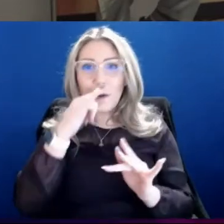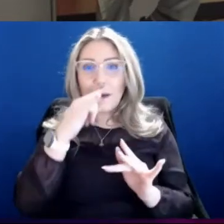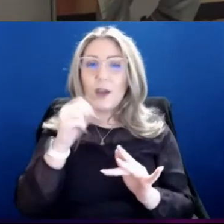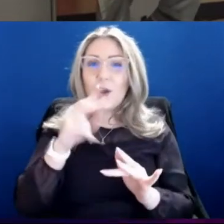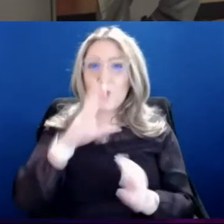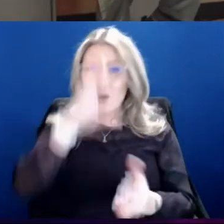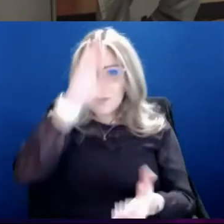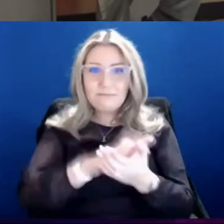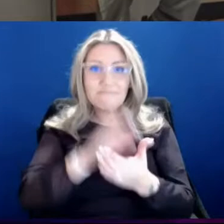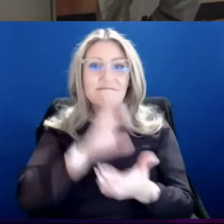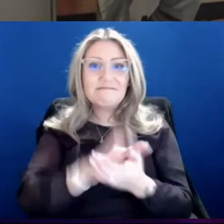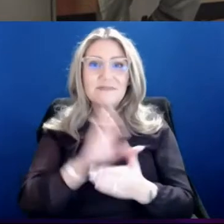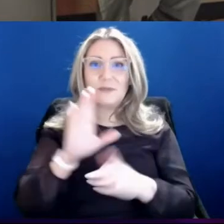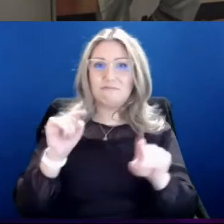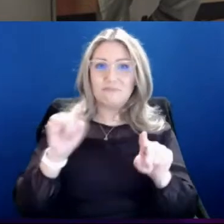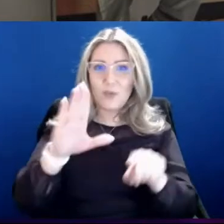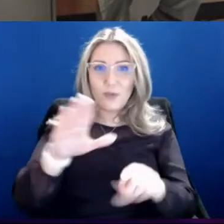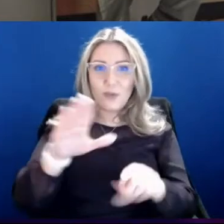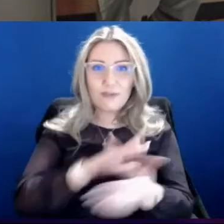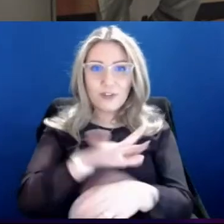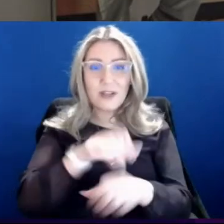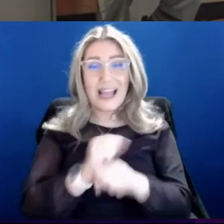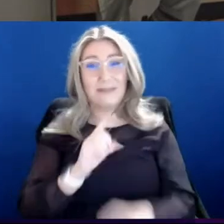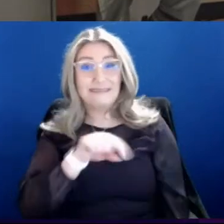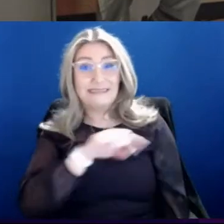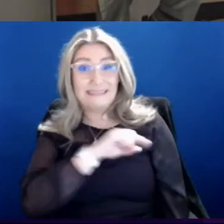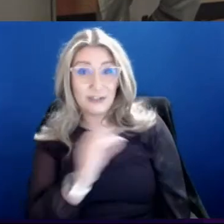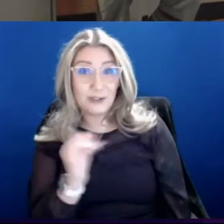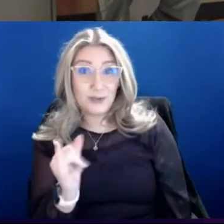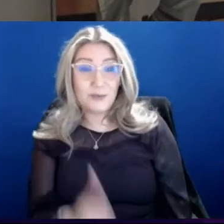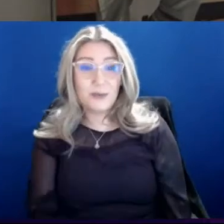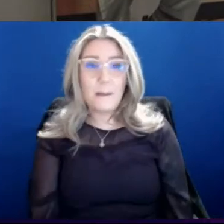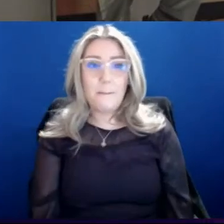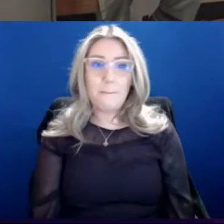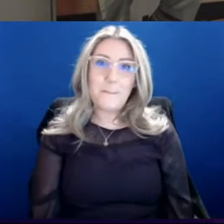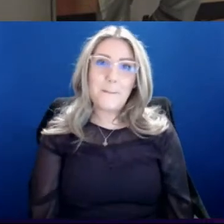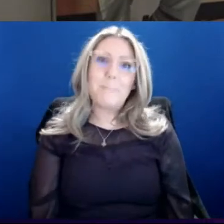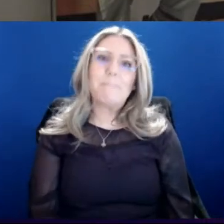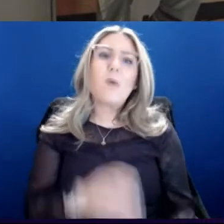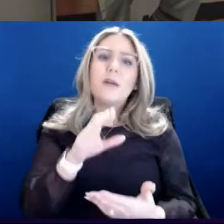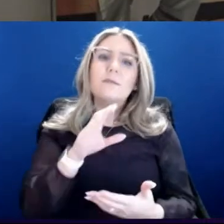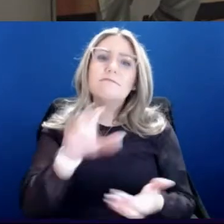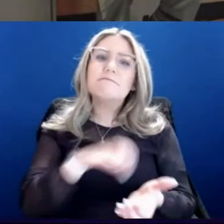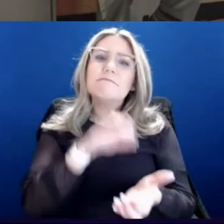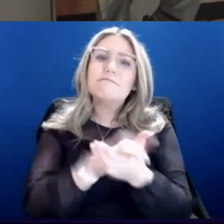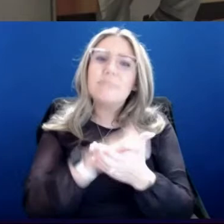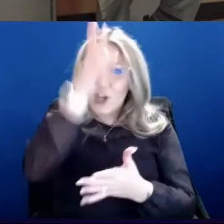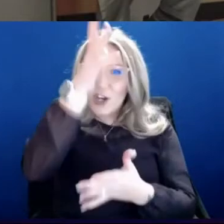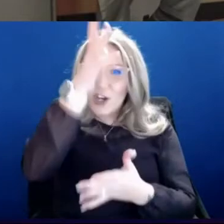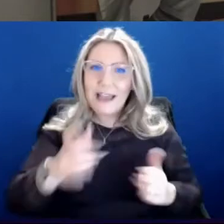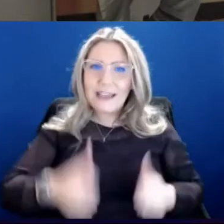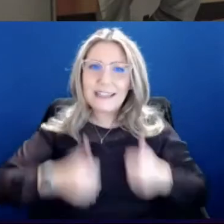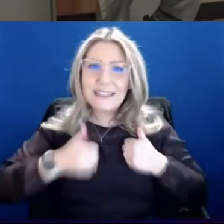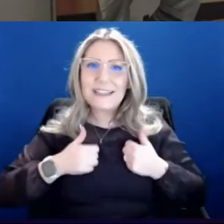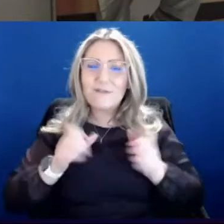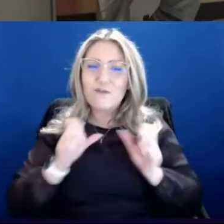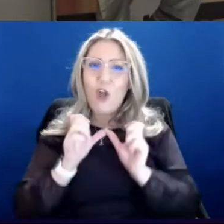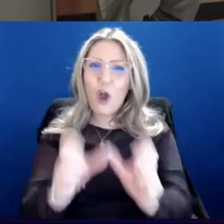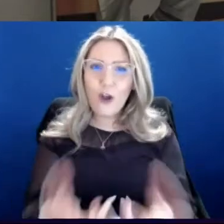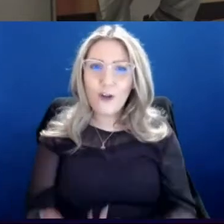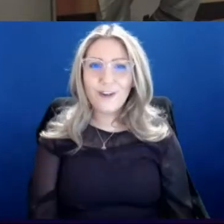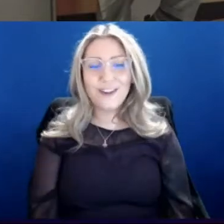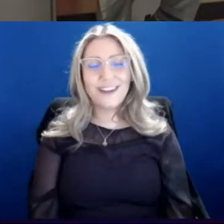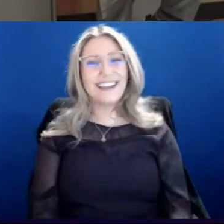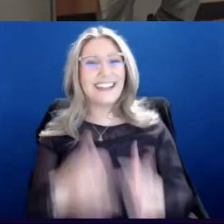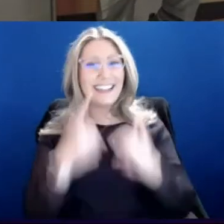doctor's appointments. I mean, I have to say I'm guilty of that too. Well, married guys live longer. What's that? Married men live longer. That's a good